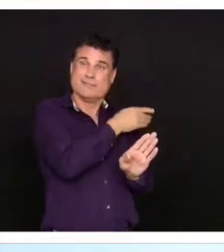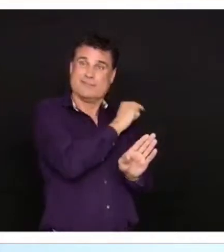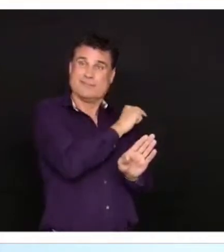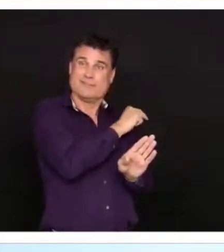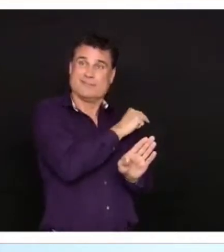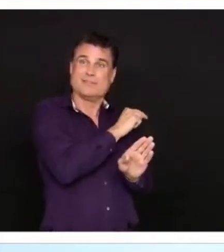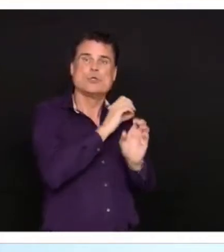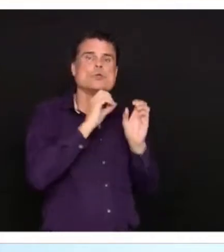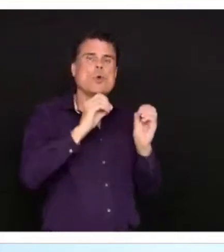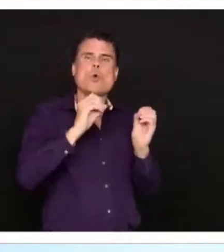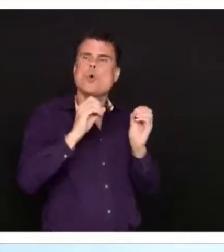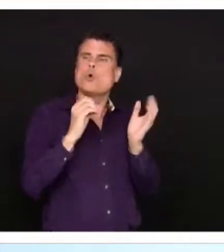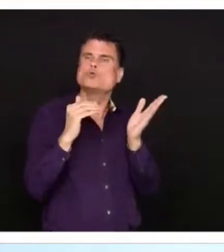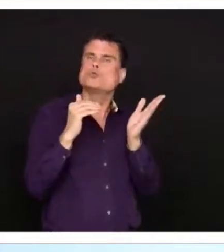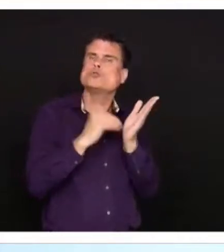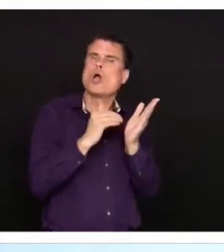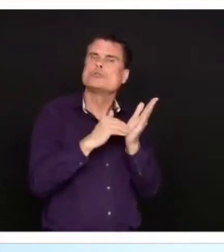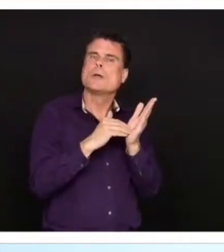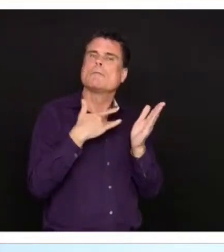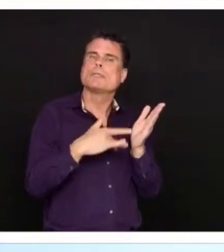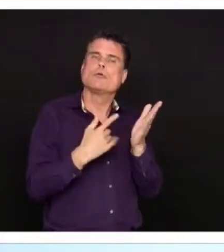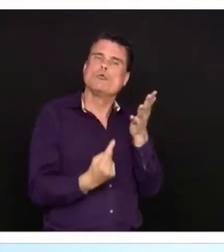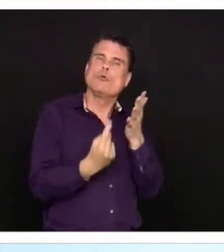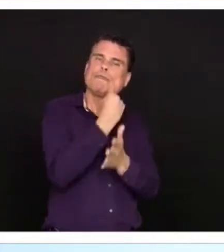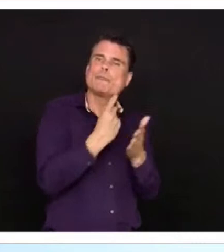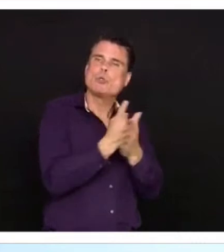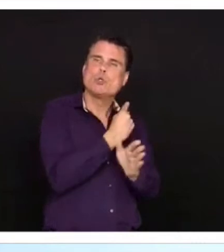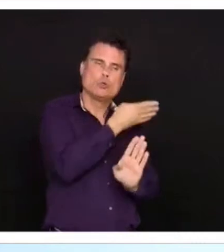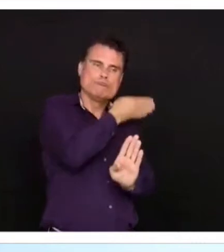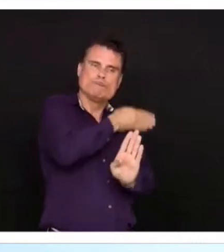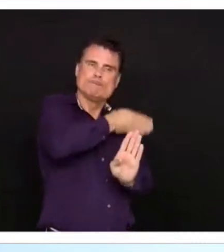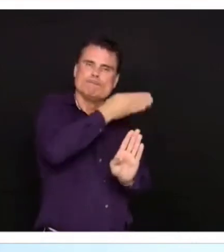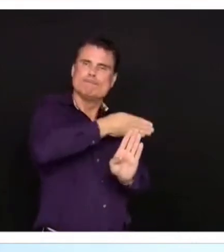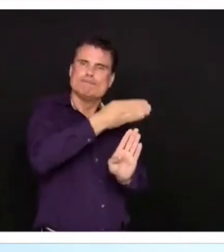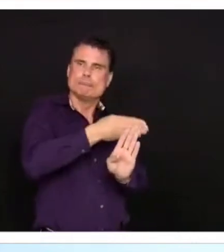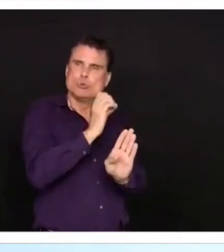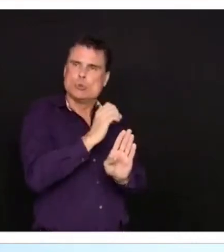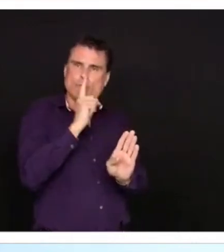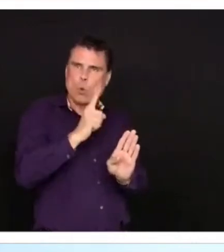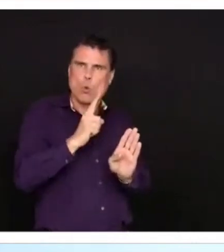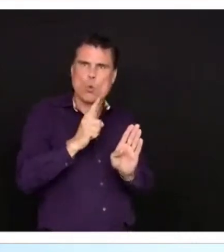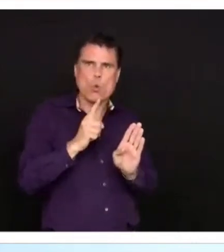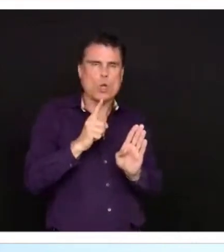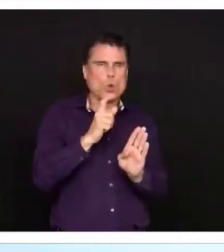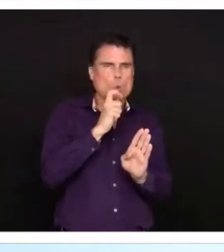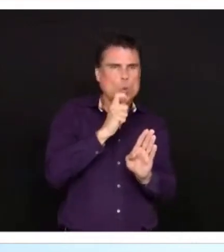So they wanted to make sure, so they're going back and reviewing to make sure that everything was